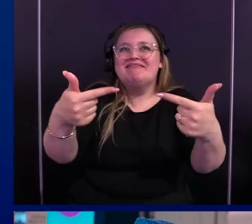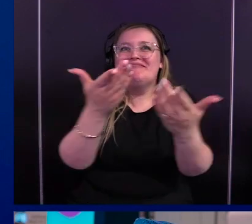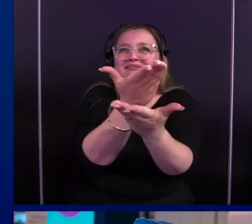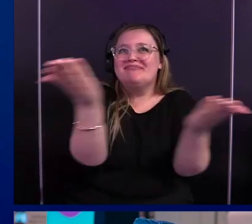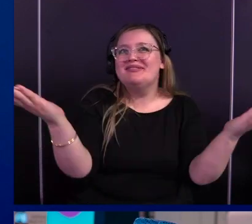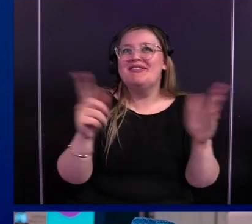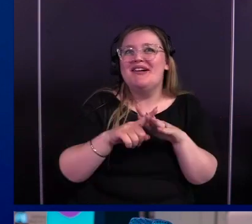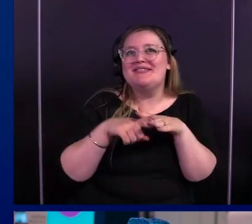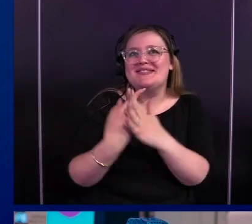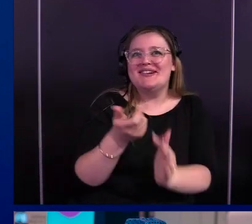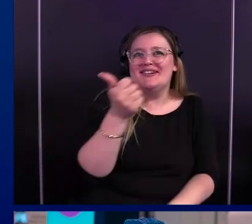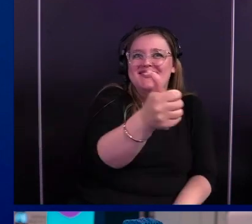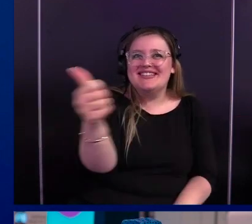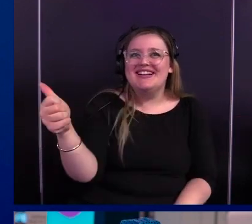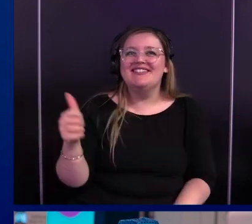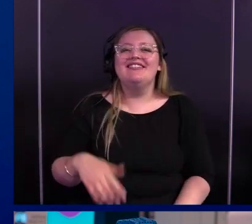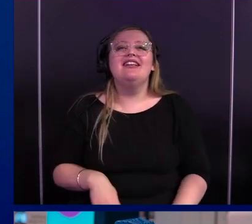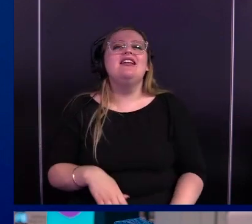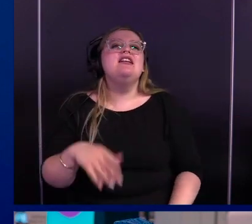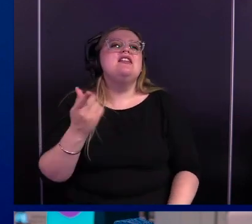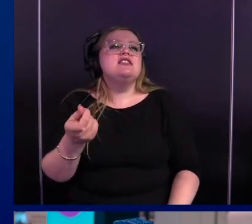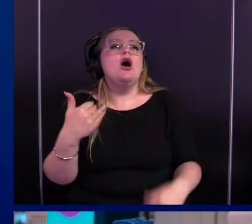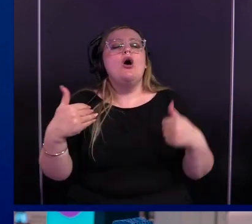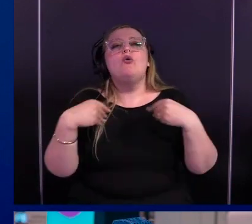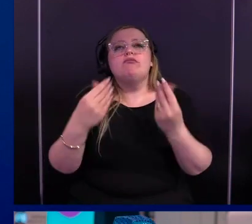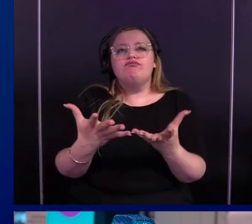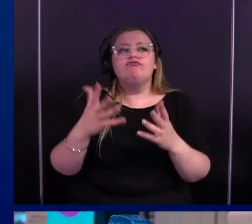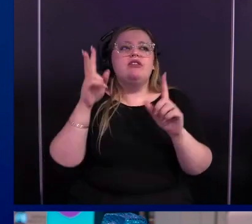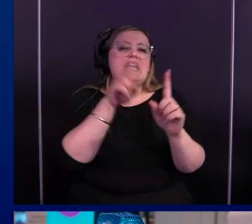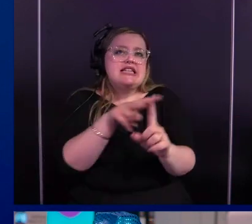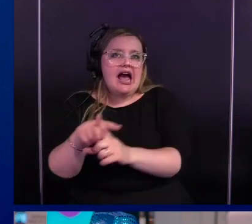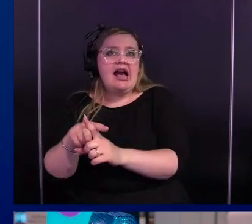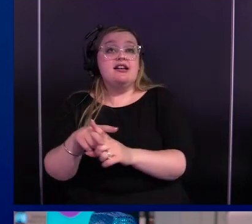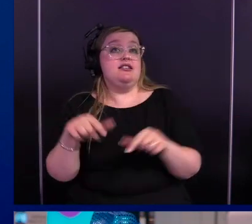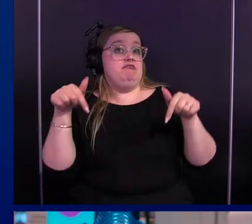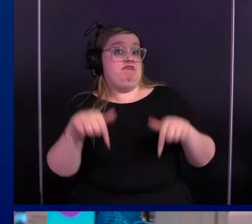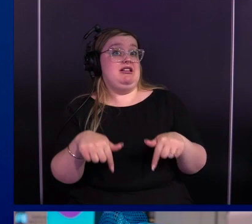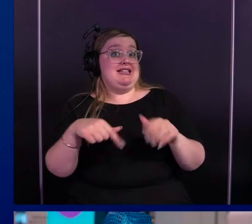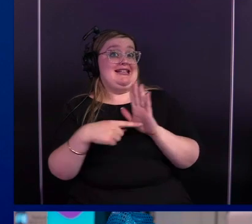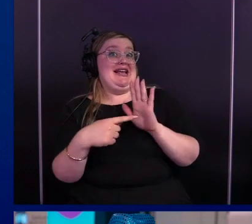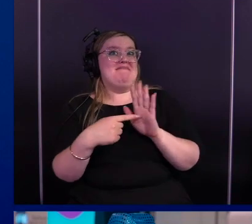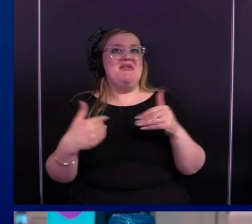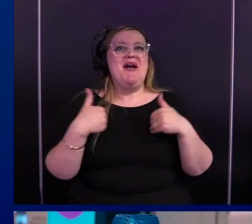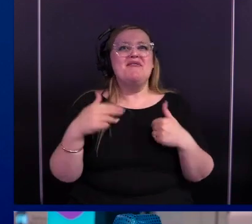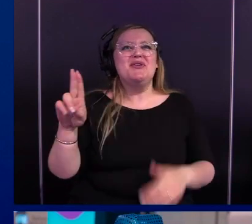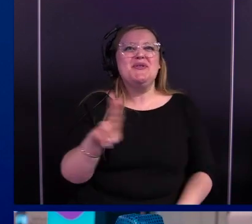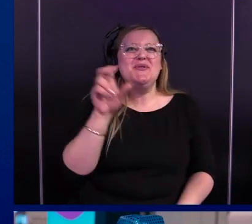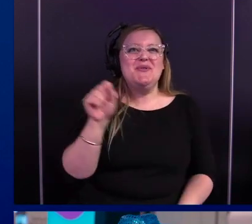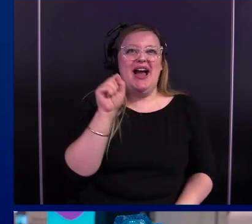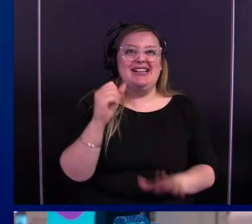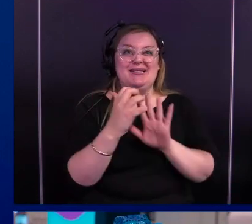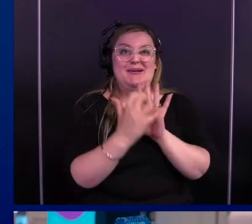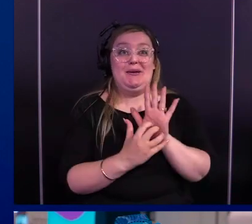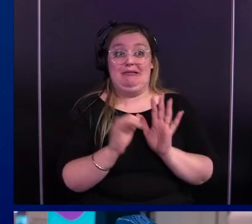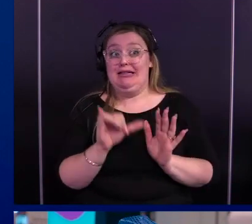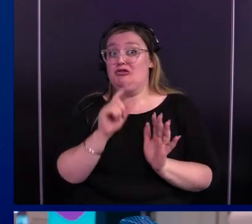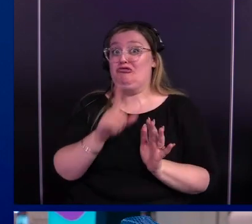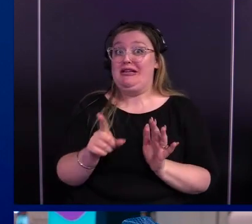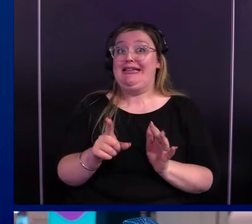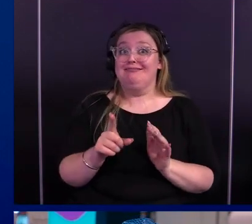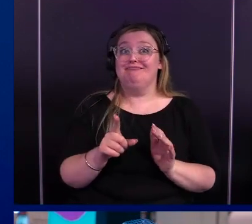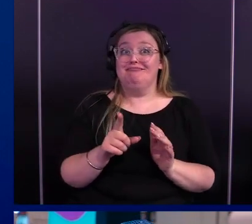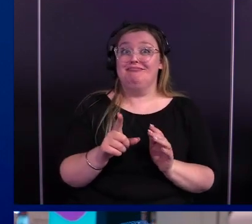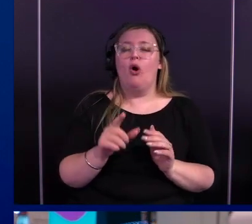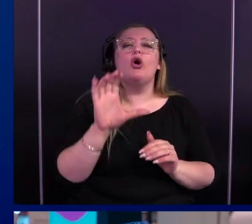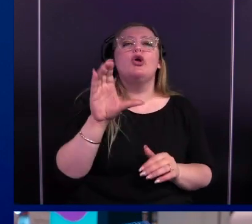to what I was talking about, where you're going to see we're giving you the tasks. We're even, in this case, giving you the United States code. I think that's some really detailed documentation link we're